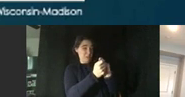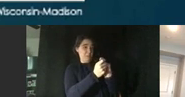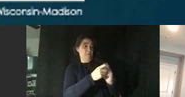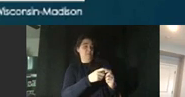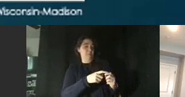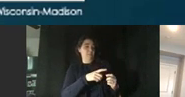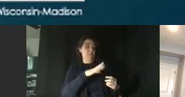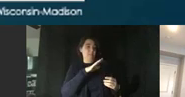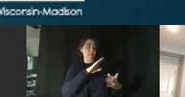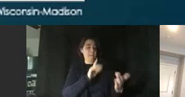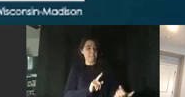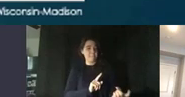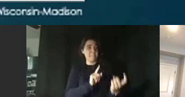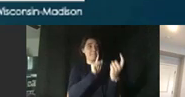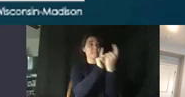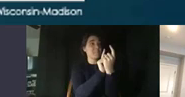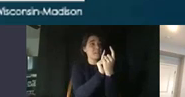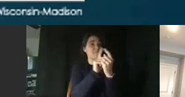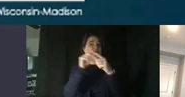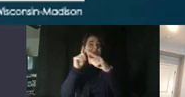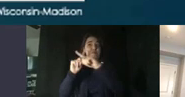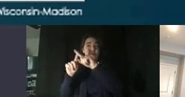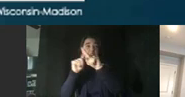family changed their perspective on it?